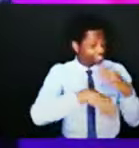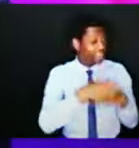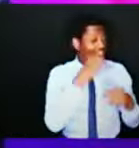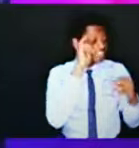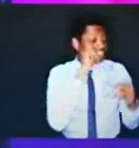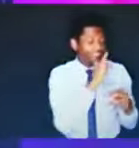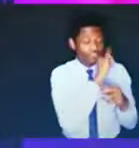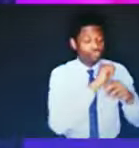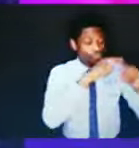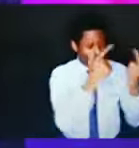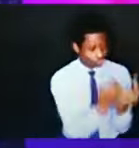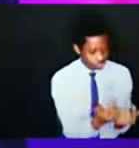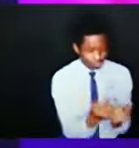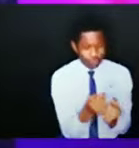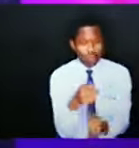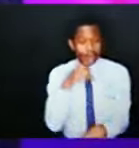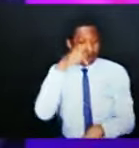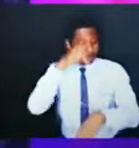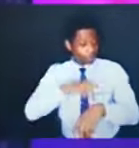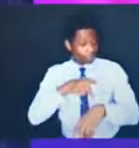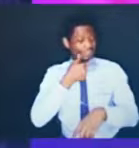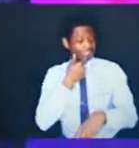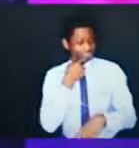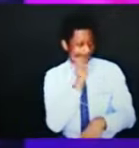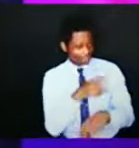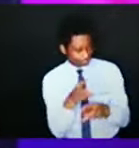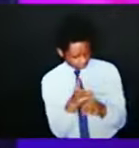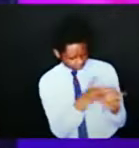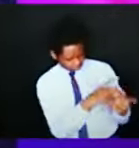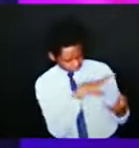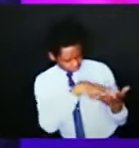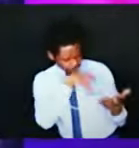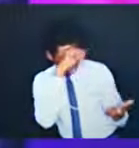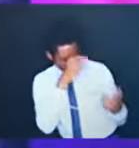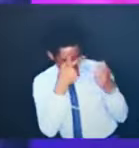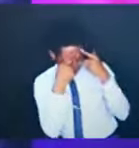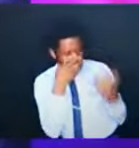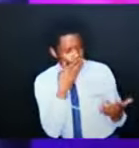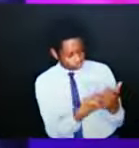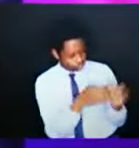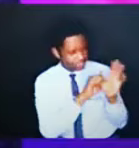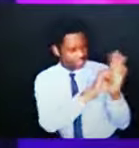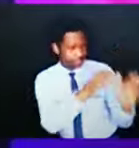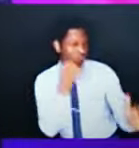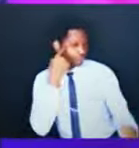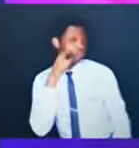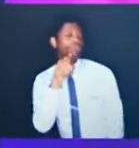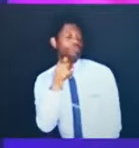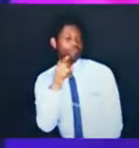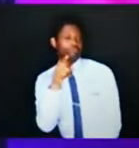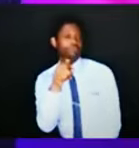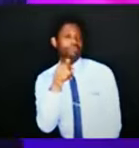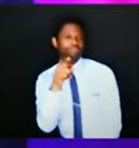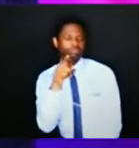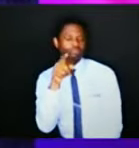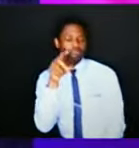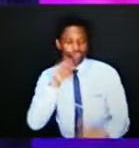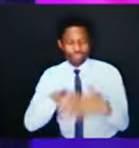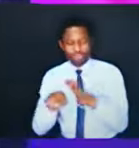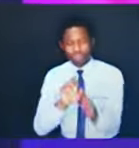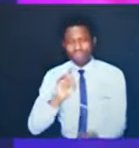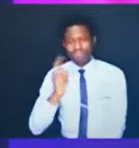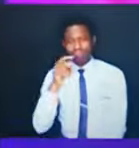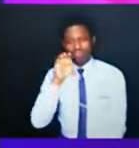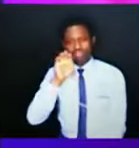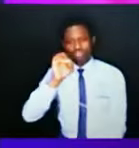watch is an example to you. And the see won a brabo mu bi anu smafo Paul say hwe na we e ye hweso ma wo. Now 1 Corinthians